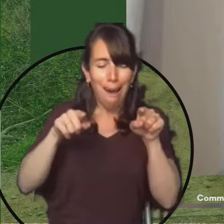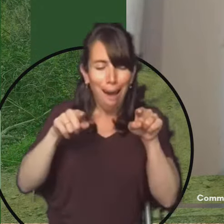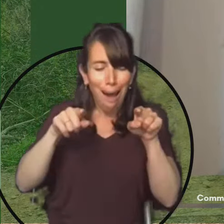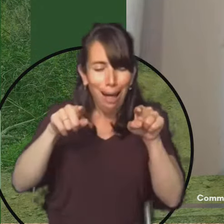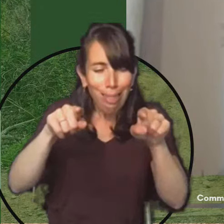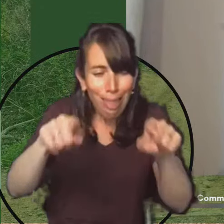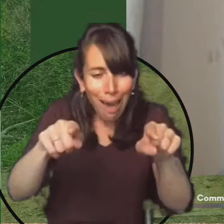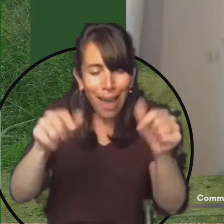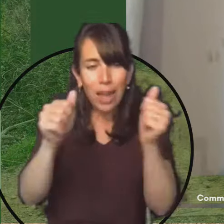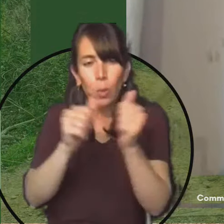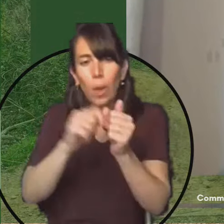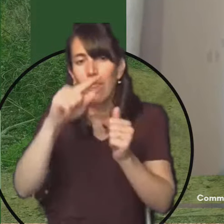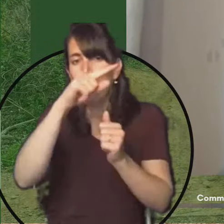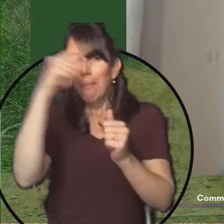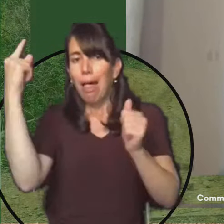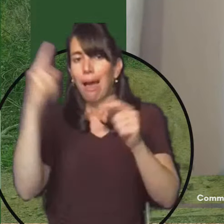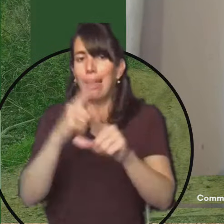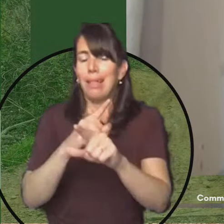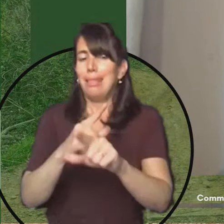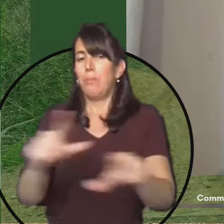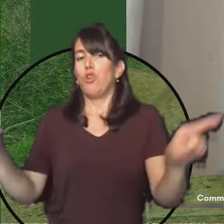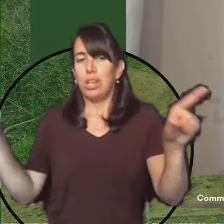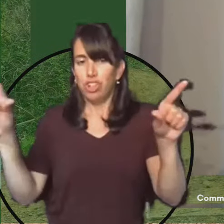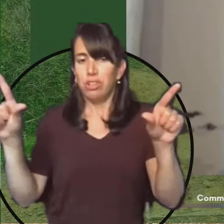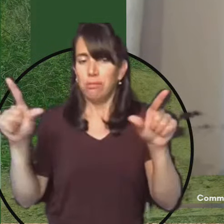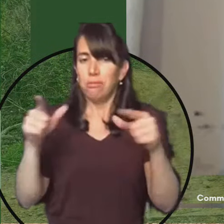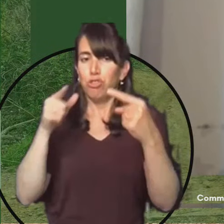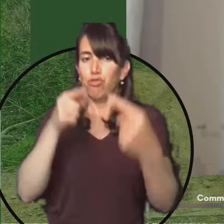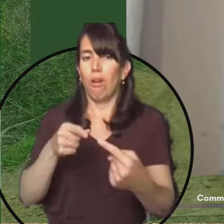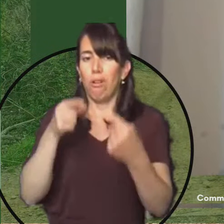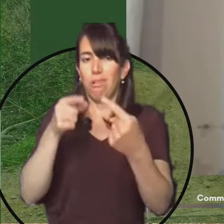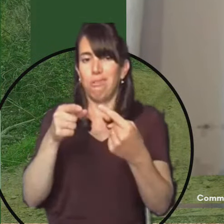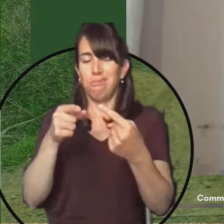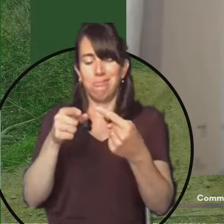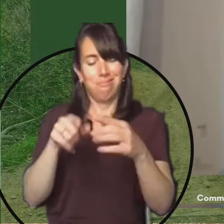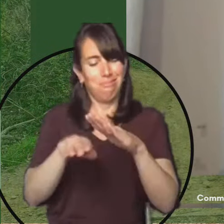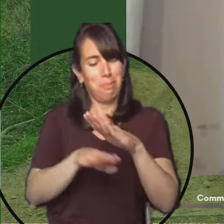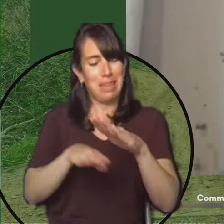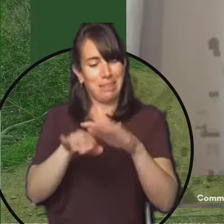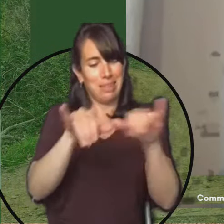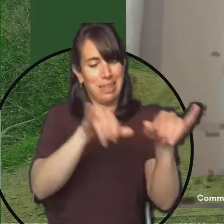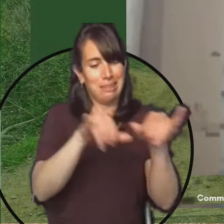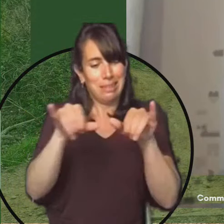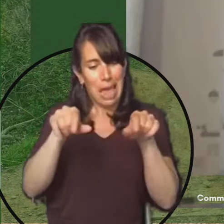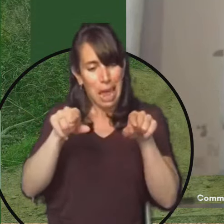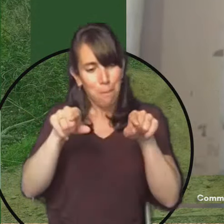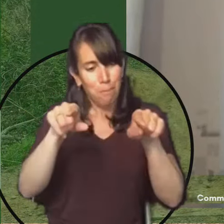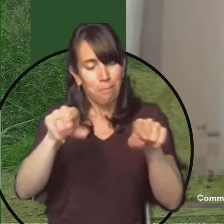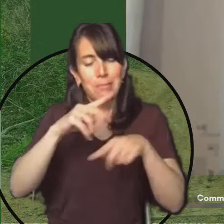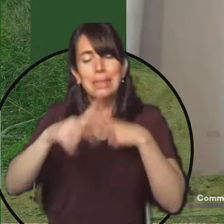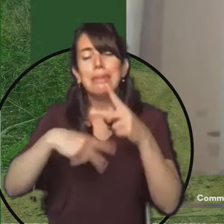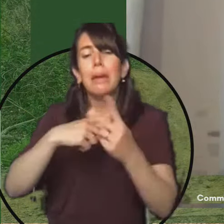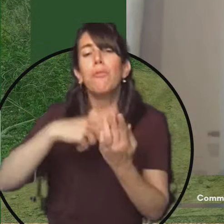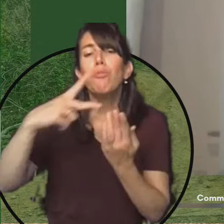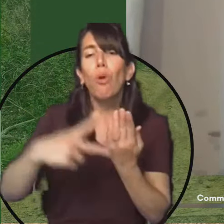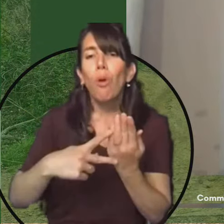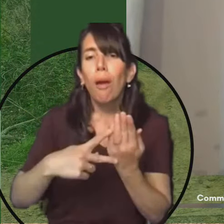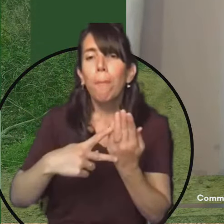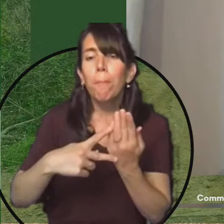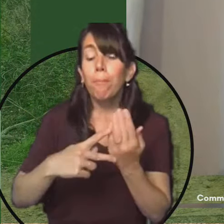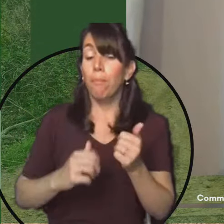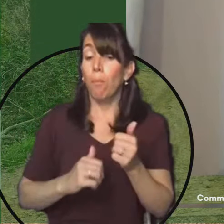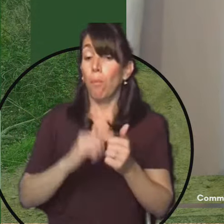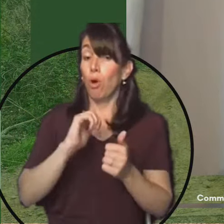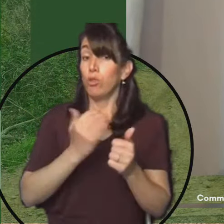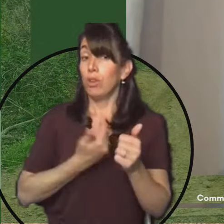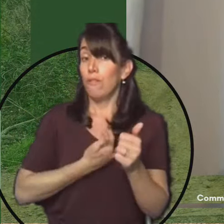in terms of what sometimes they're called, but they're basically the same thing. You know, we most of the work that we do is in an